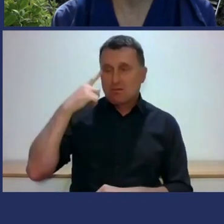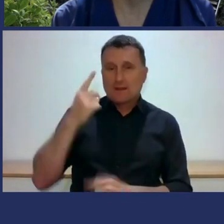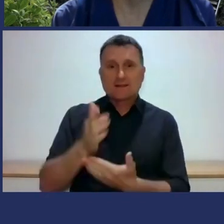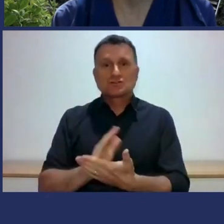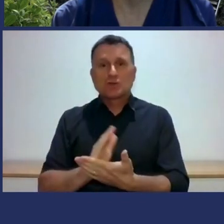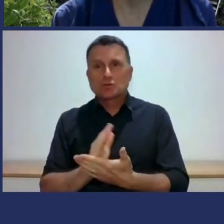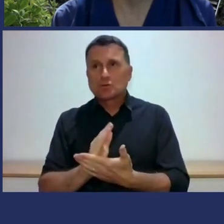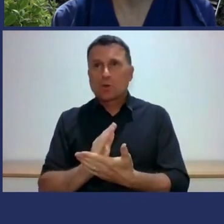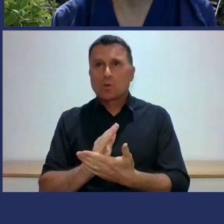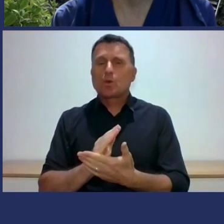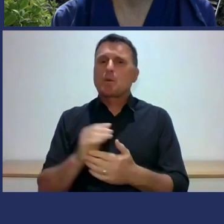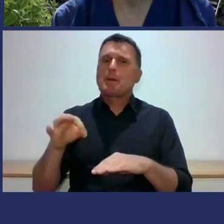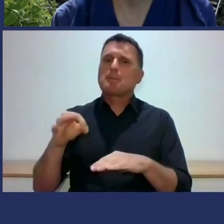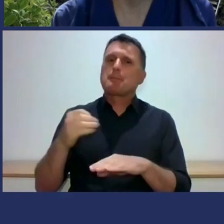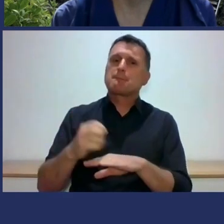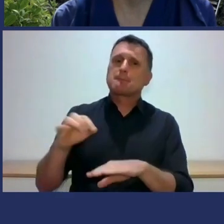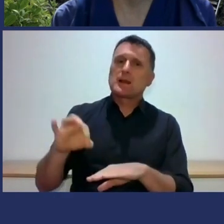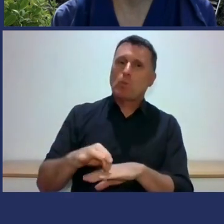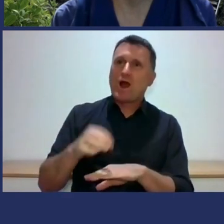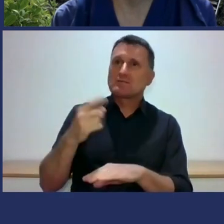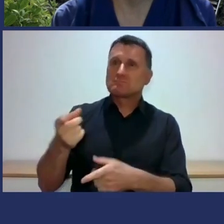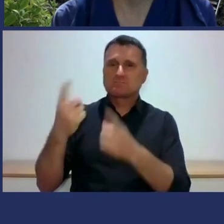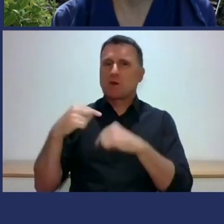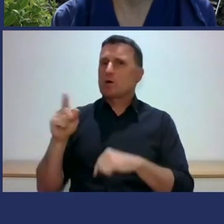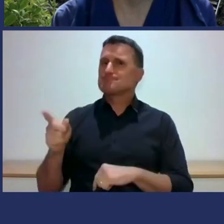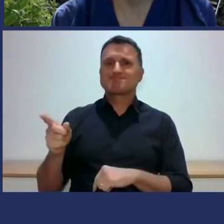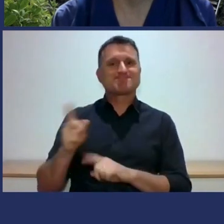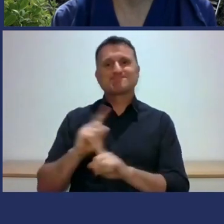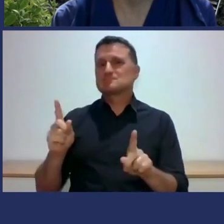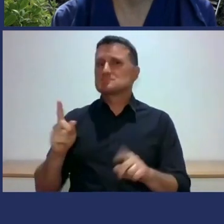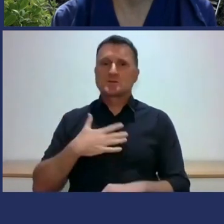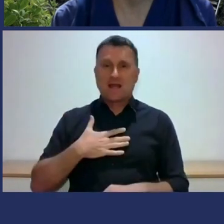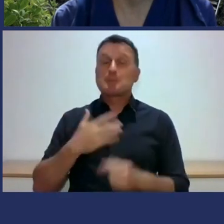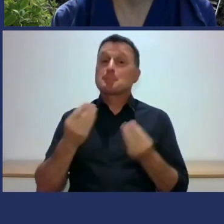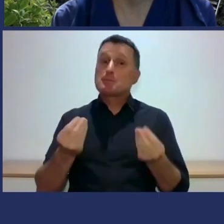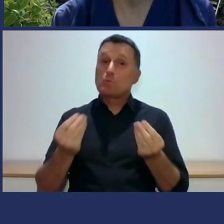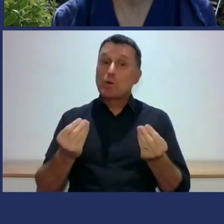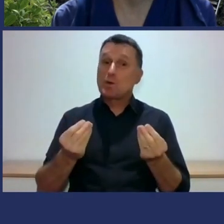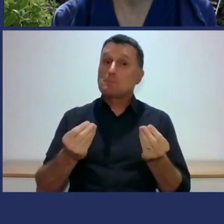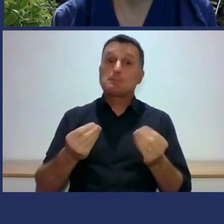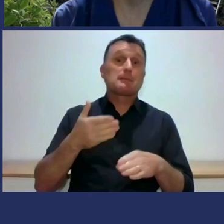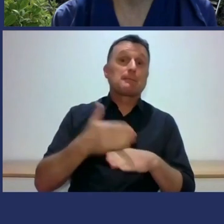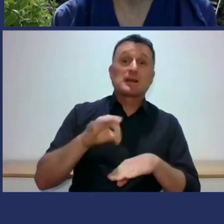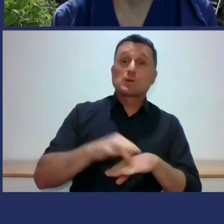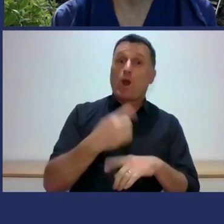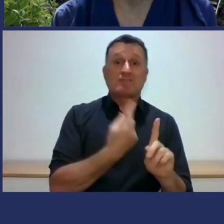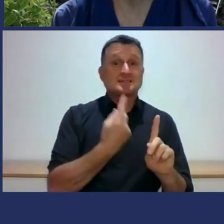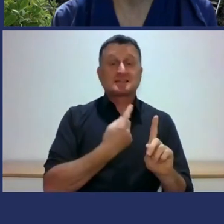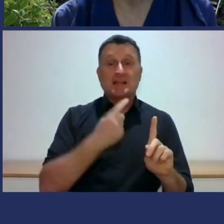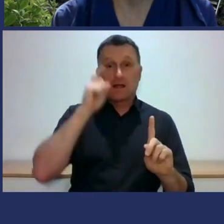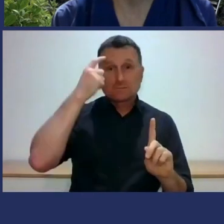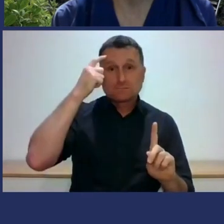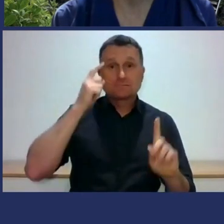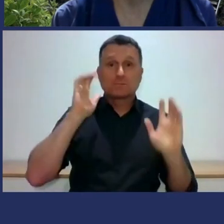you're saying it's, you know, because maybe the midwife is scared too. And maybe they need to have a discussion about it and get